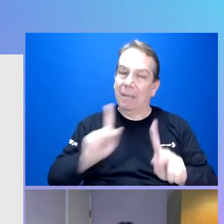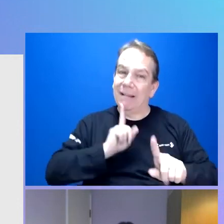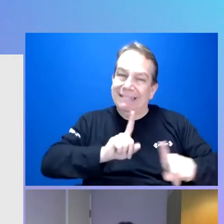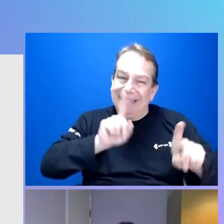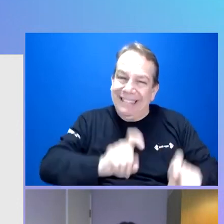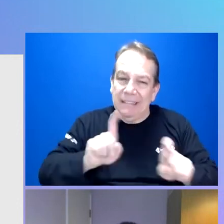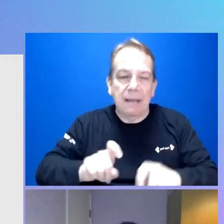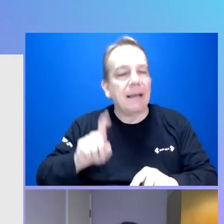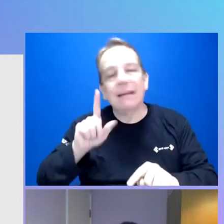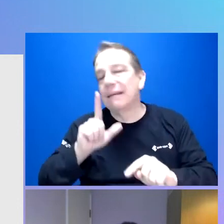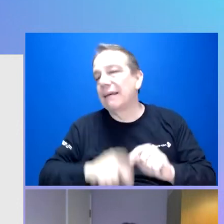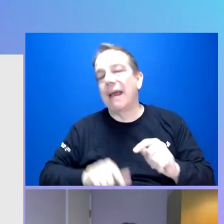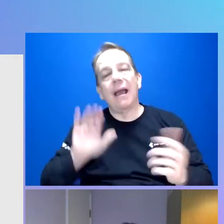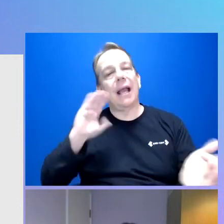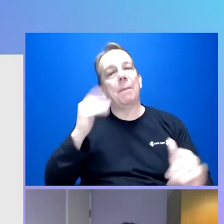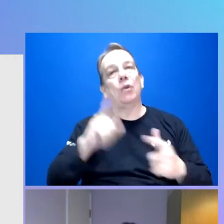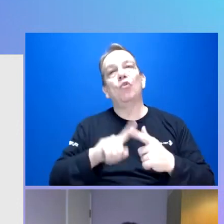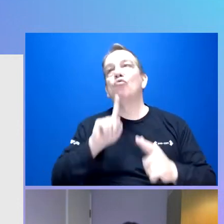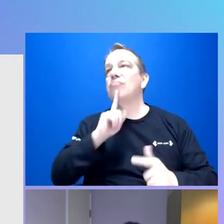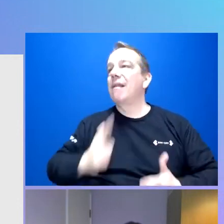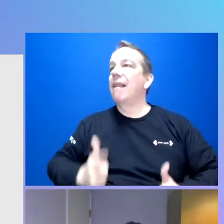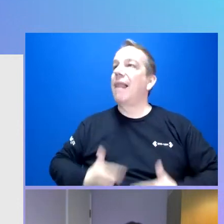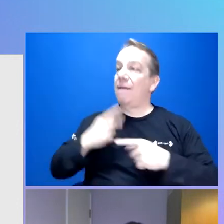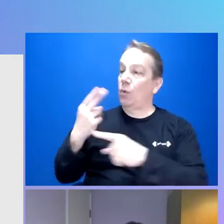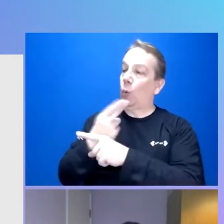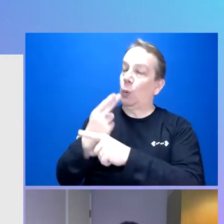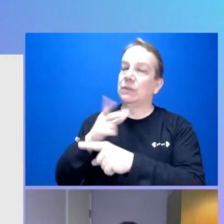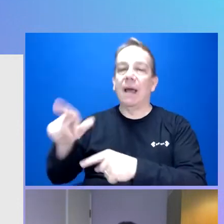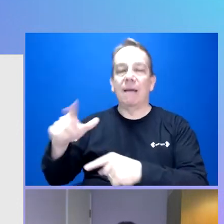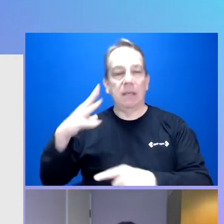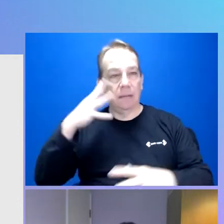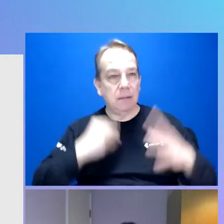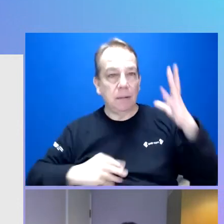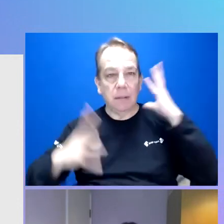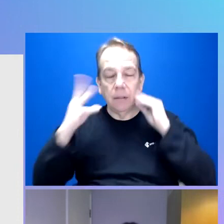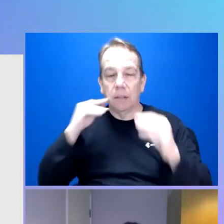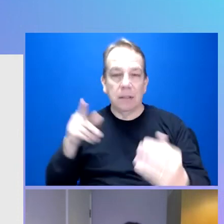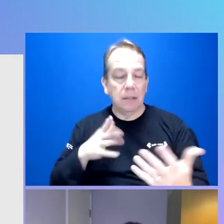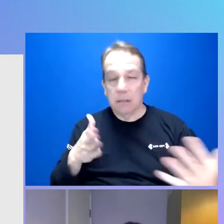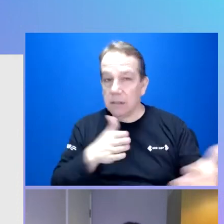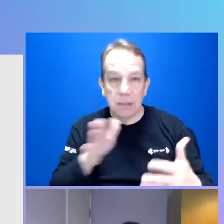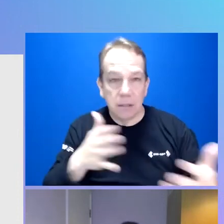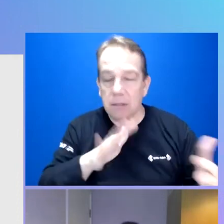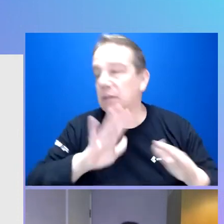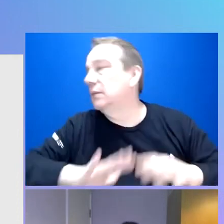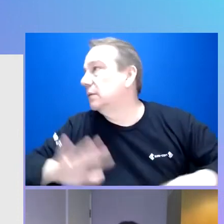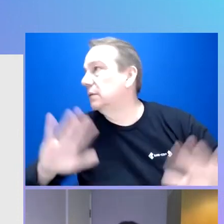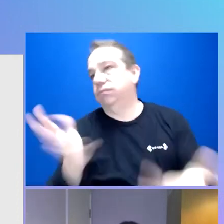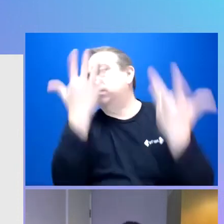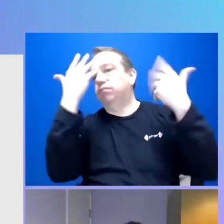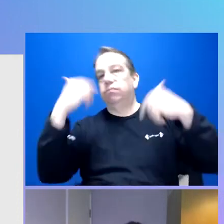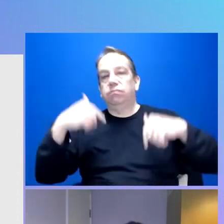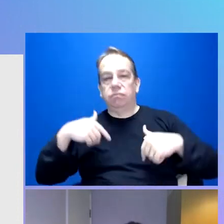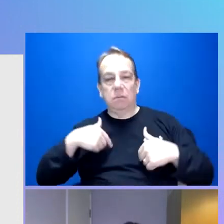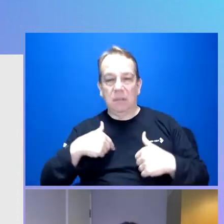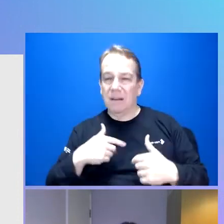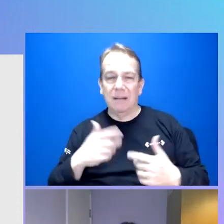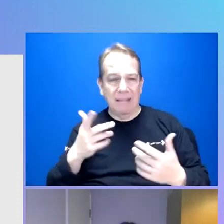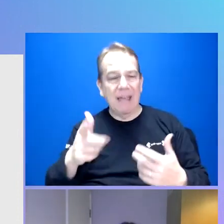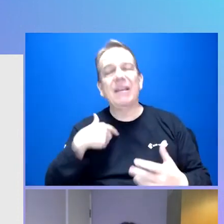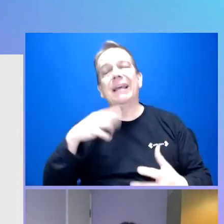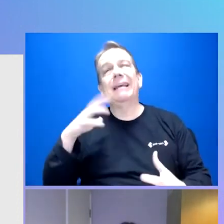real life users who are very familiar with having to work around barriers day to day and could have years of assistive